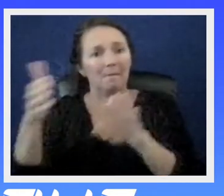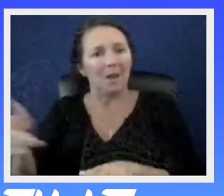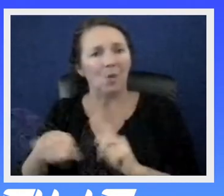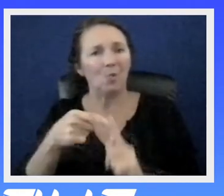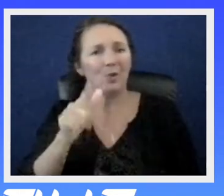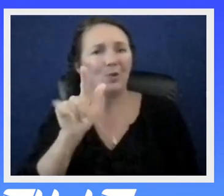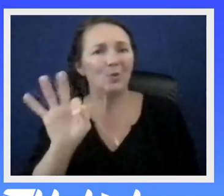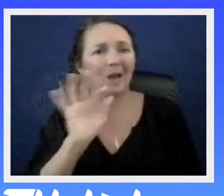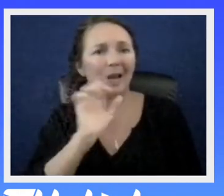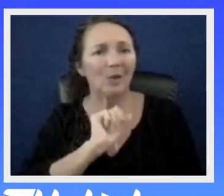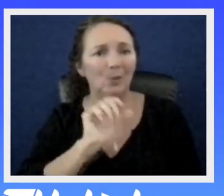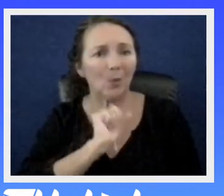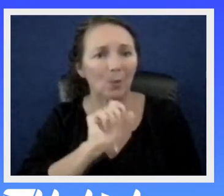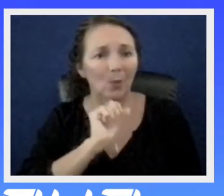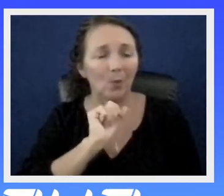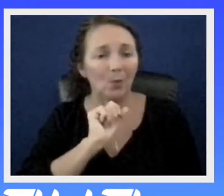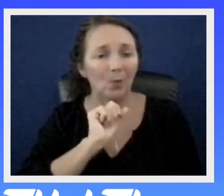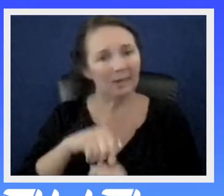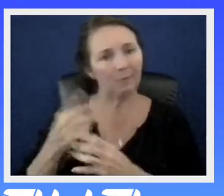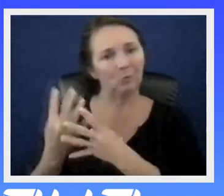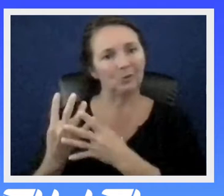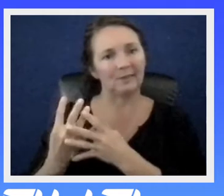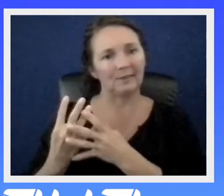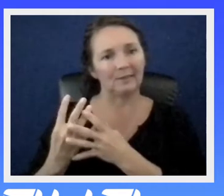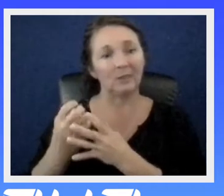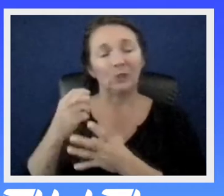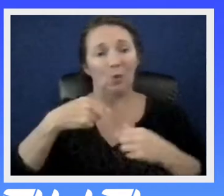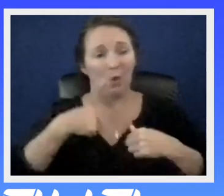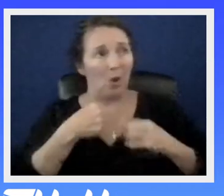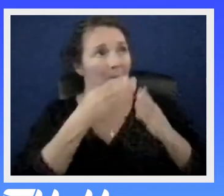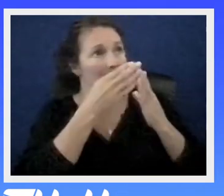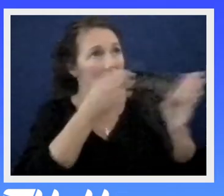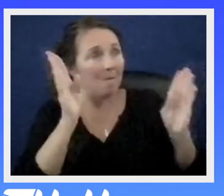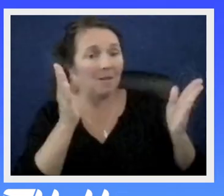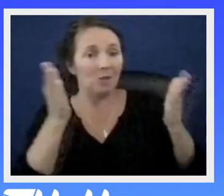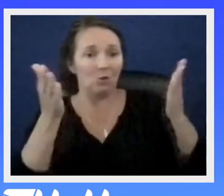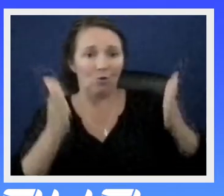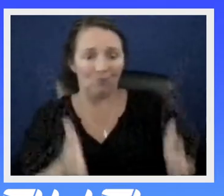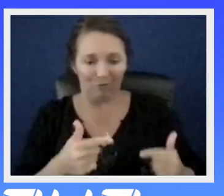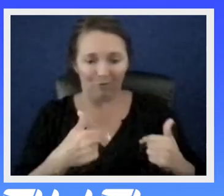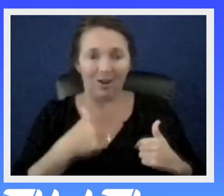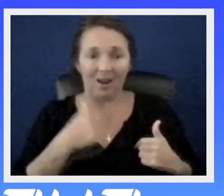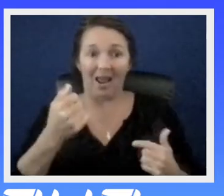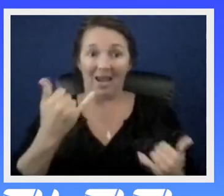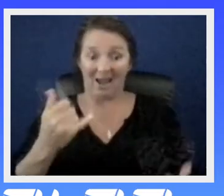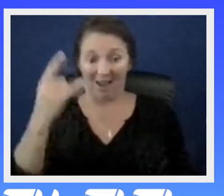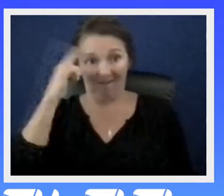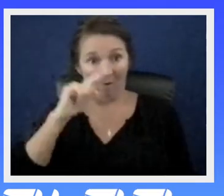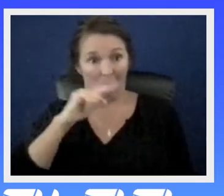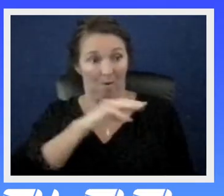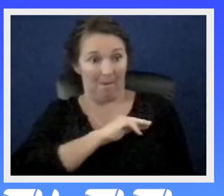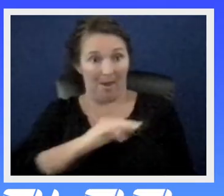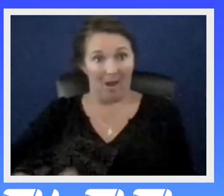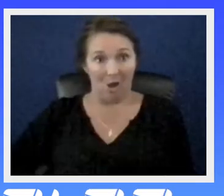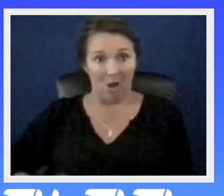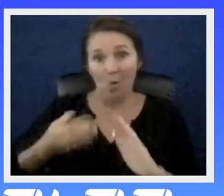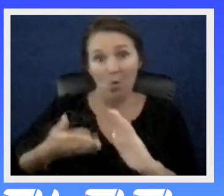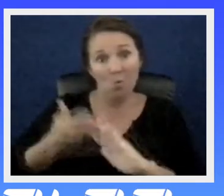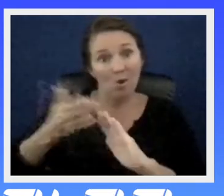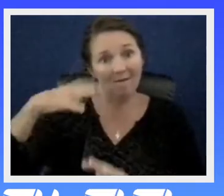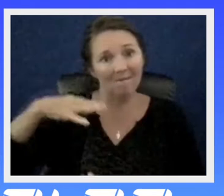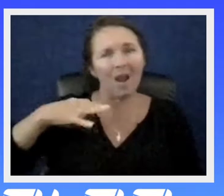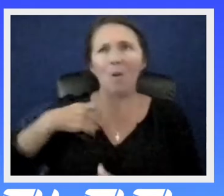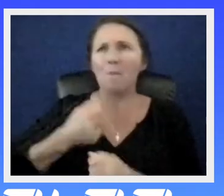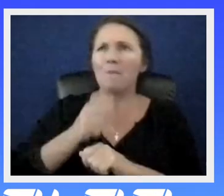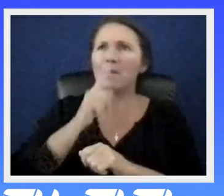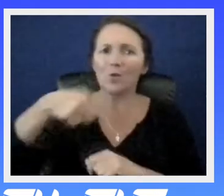old. And so everything I do as a public servant, as a city councilor, now as a candidate for mayor, is always about looking at how do we make sure that this city